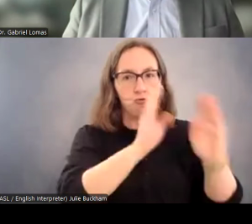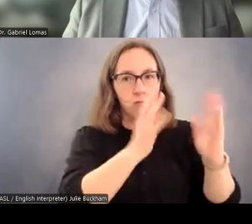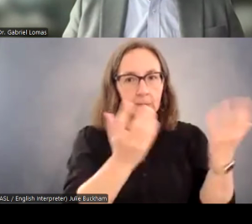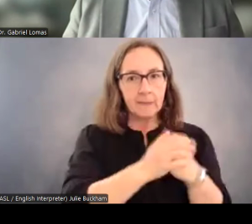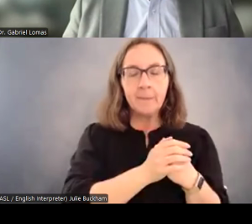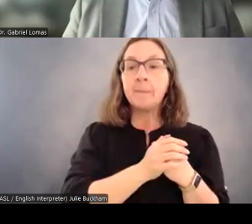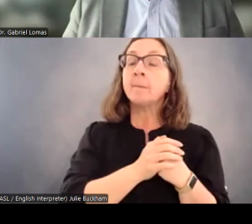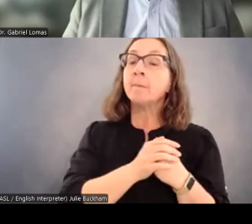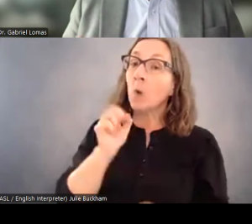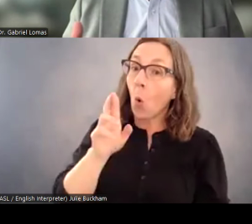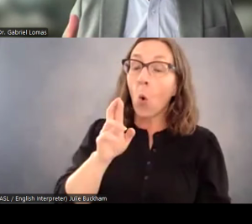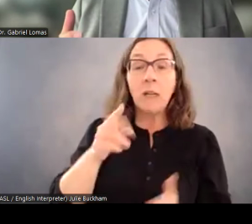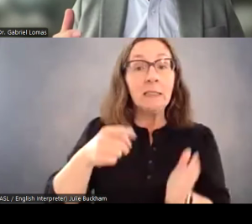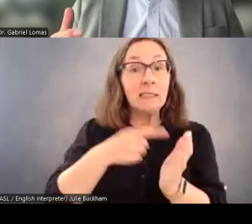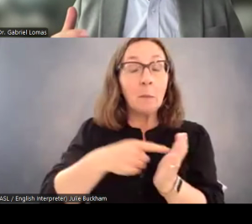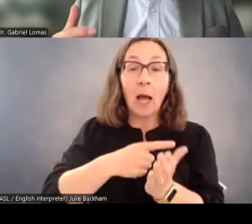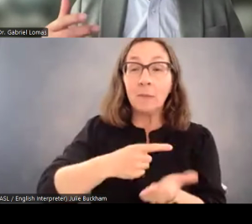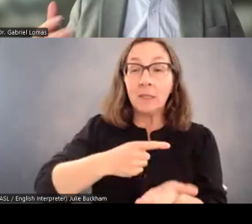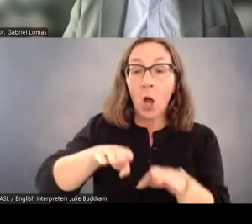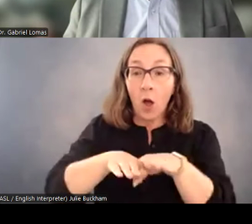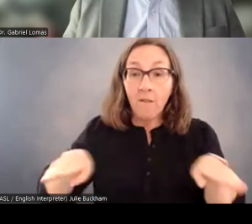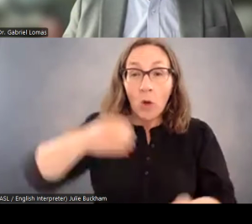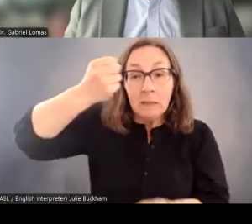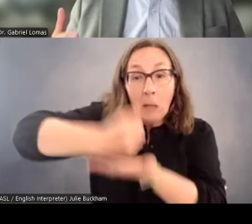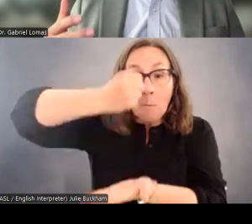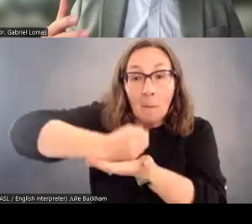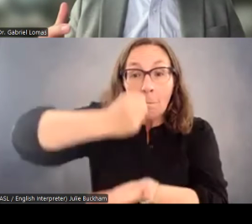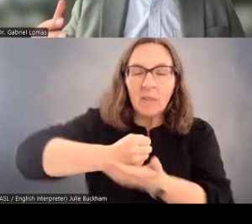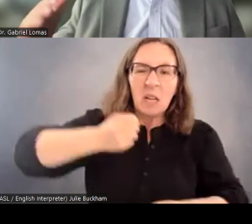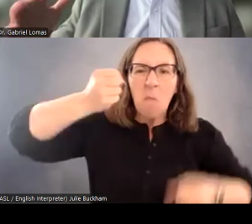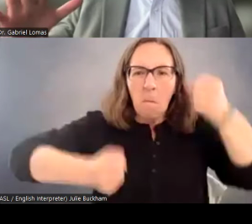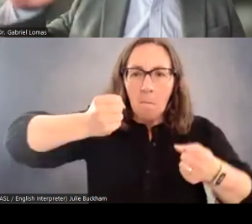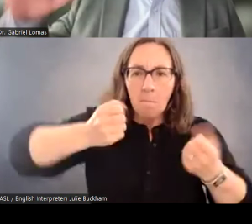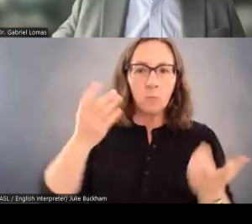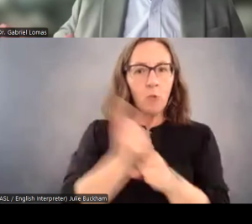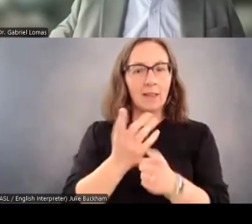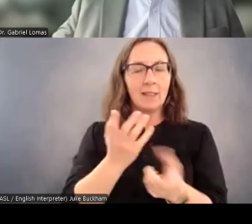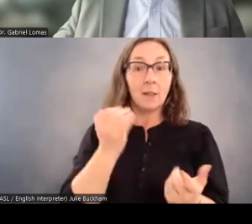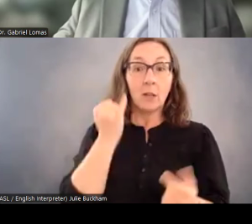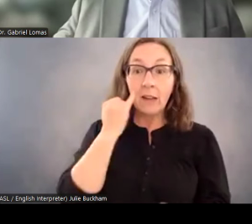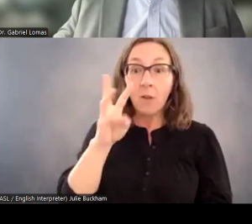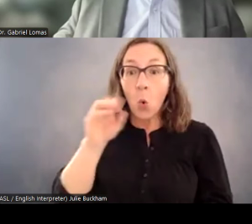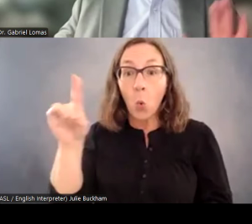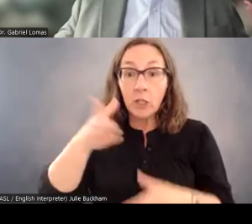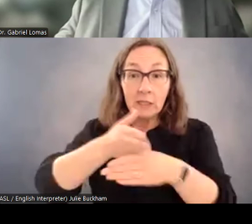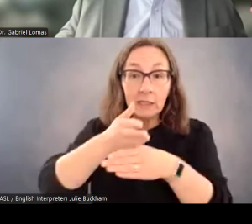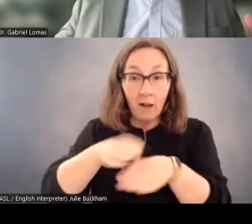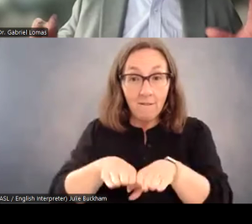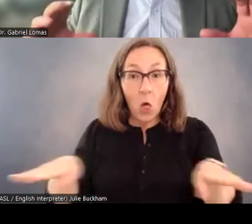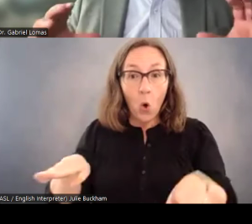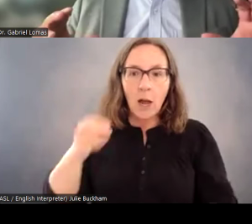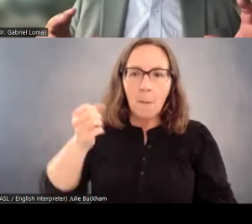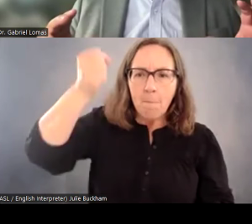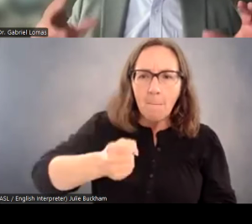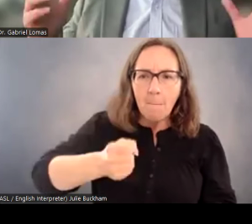sometimes they might stomp on the floor. In a building with wood flooring, it's very likely that if you stomp on the floor, someone across the room is going